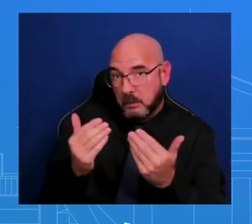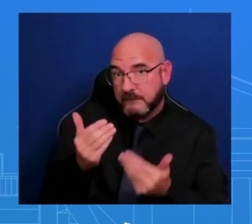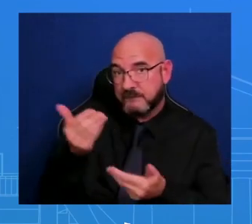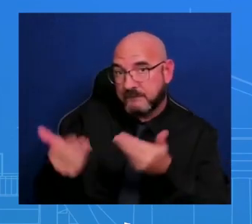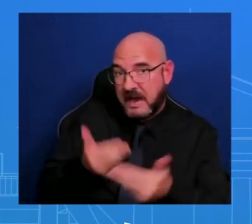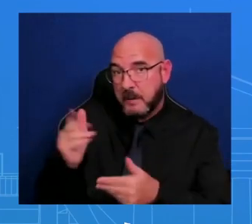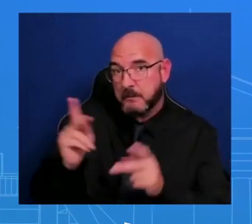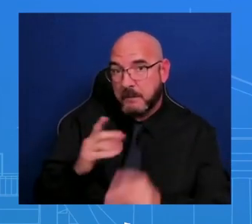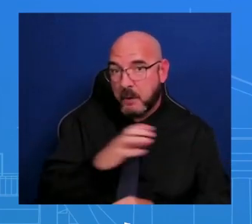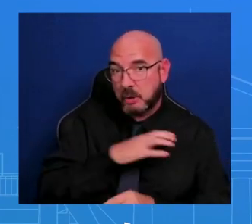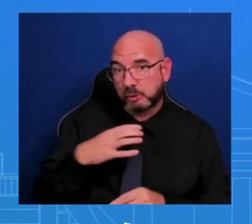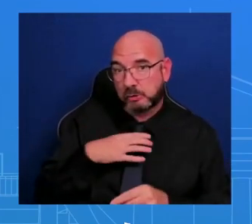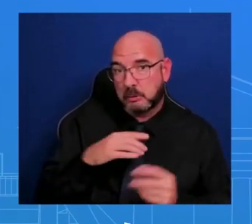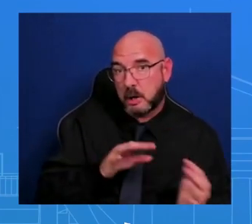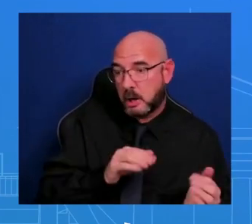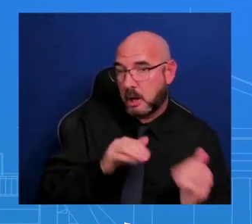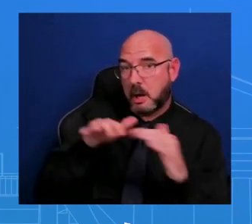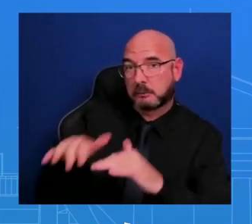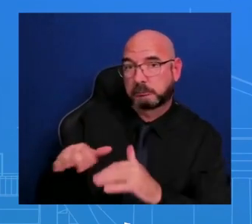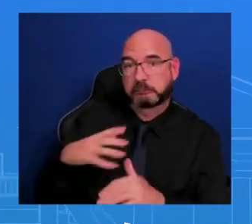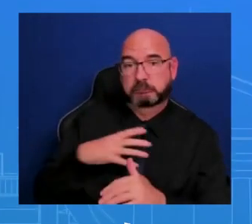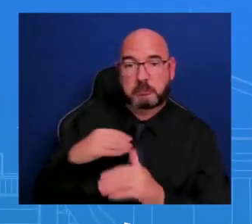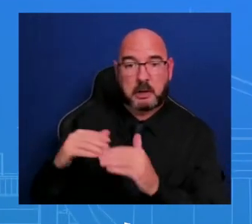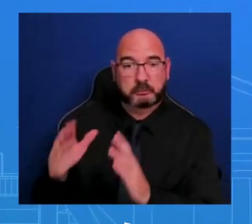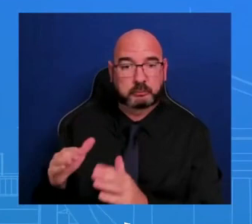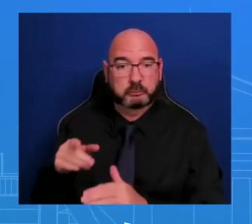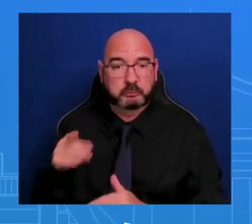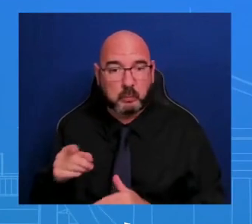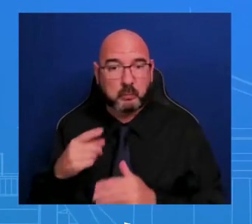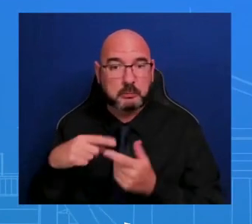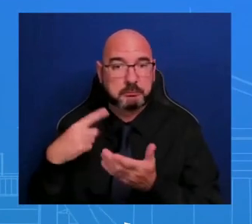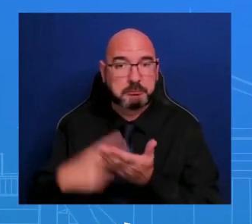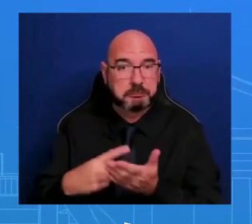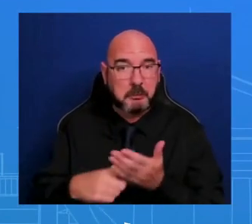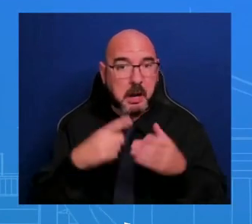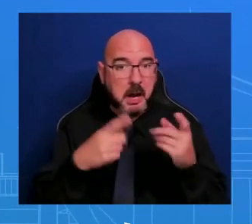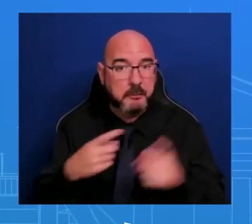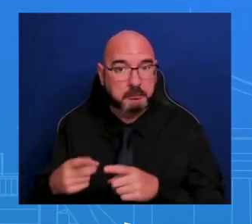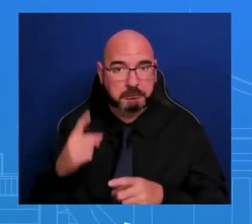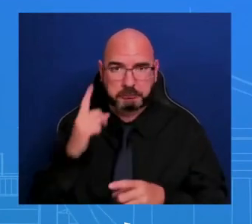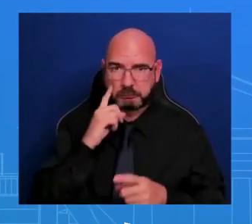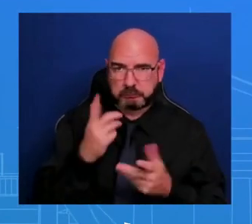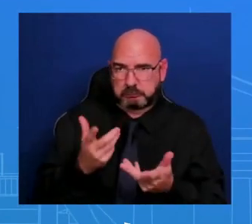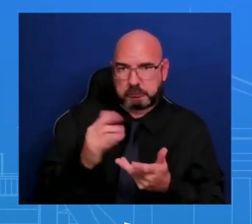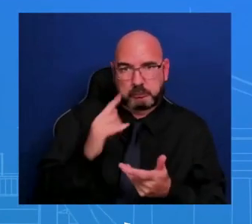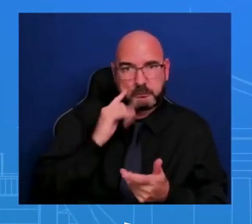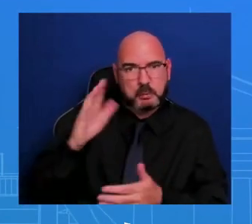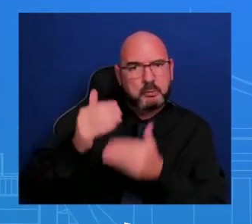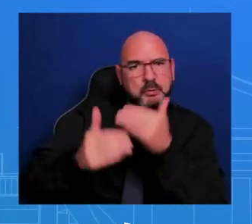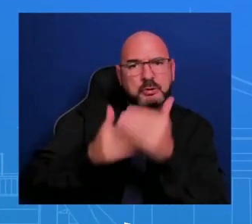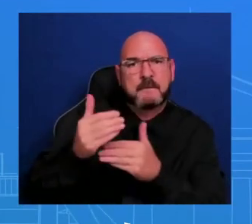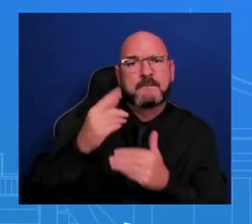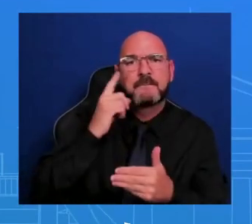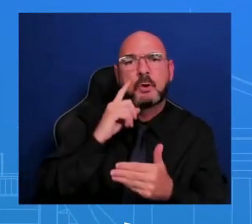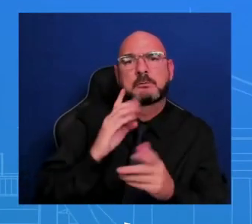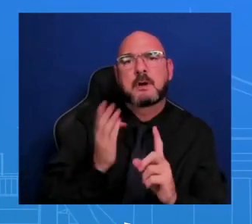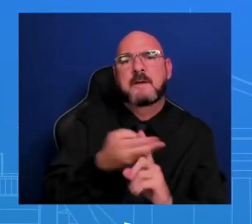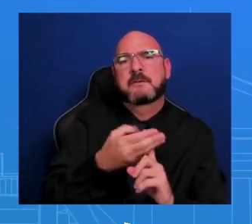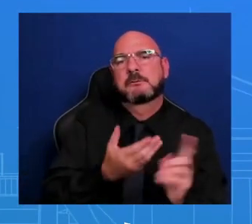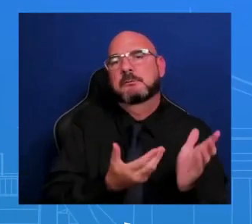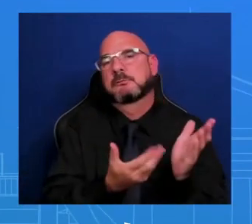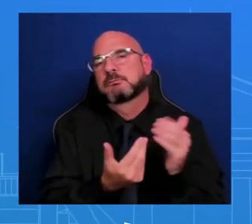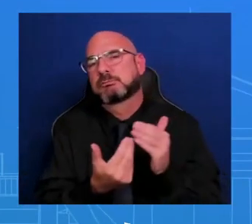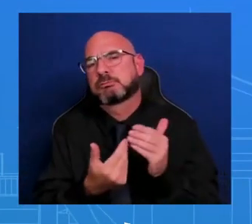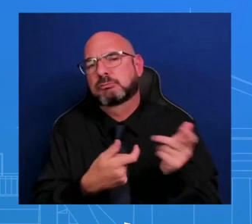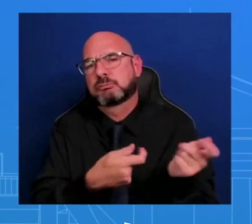asking for additional funds? Look, there are conversations that have been happening and will continue from this administration